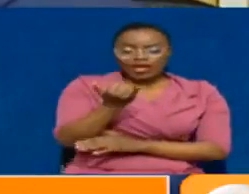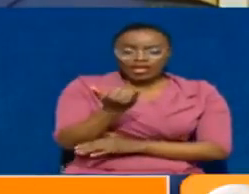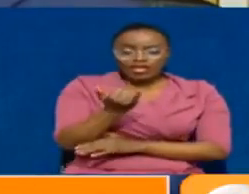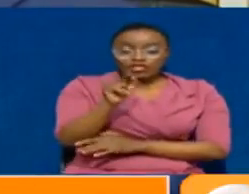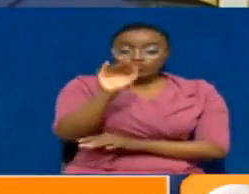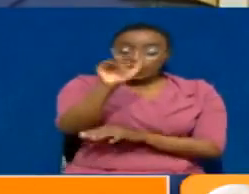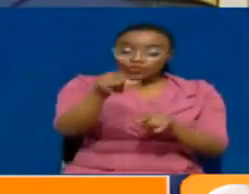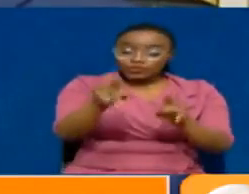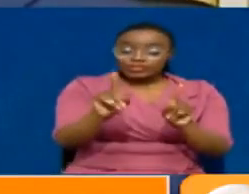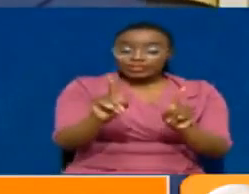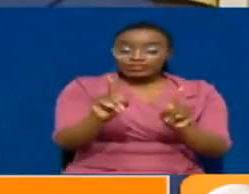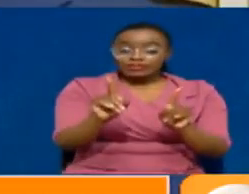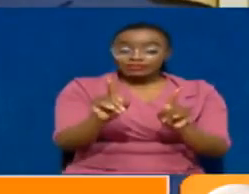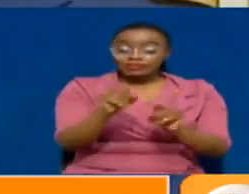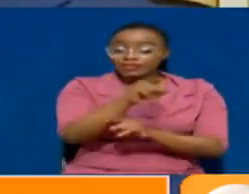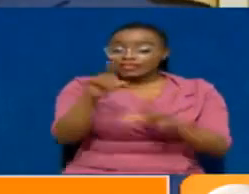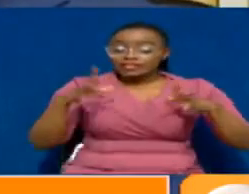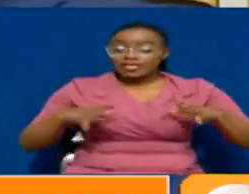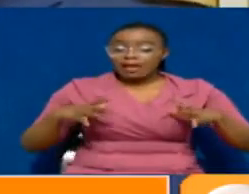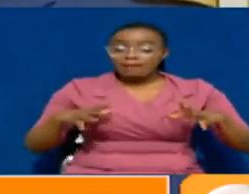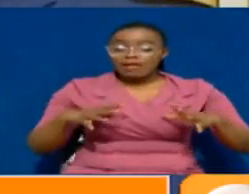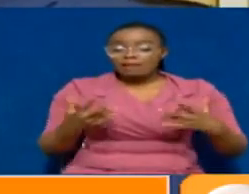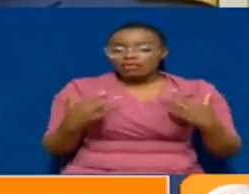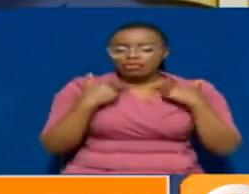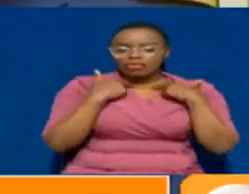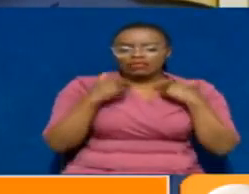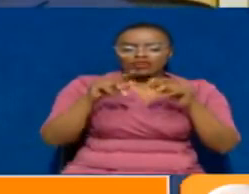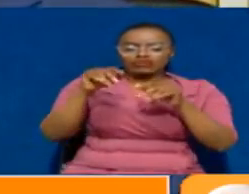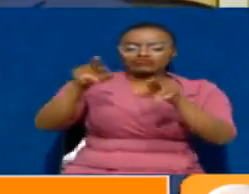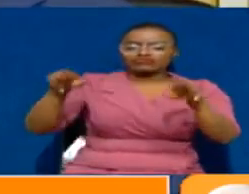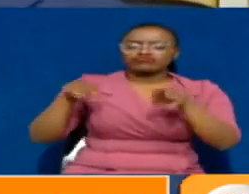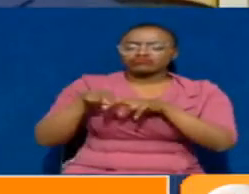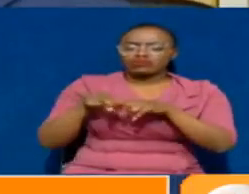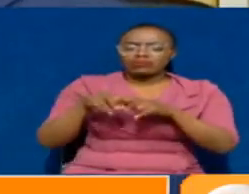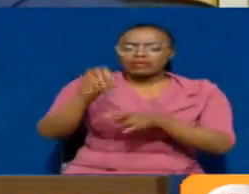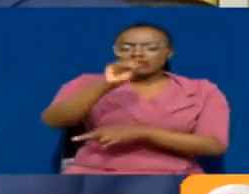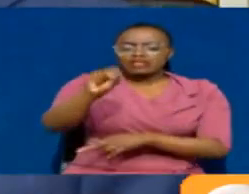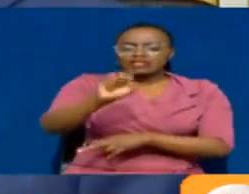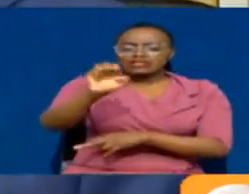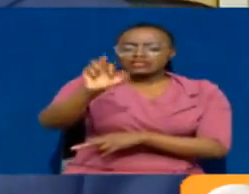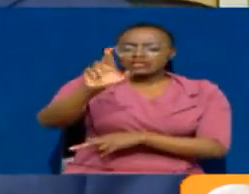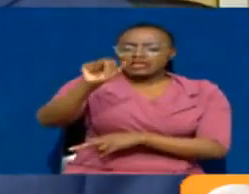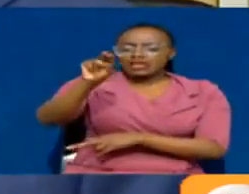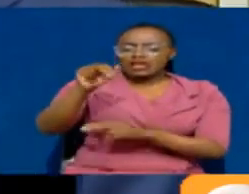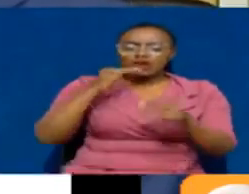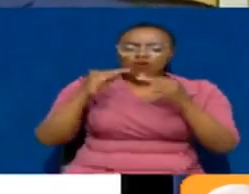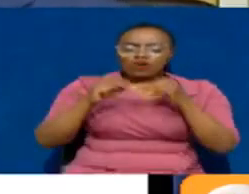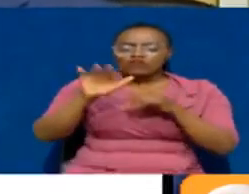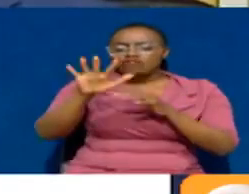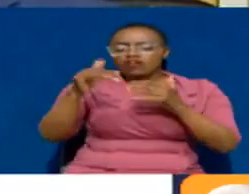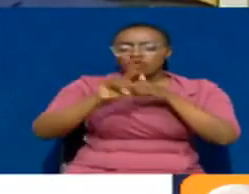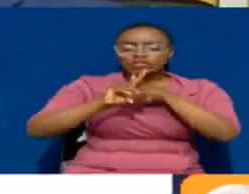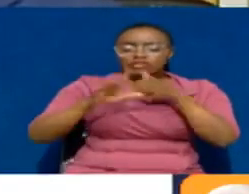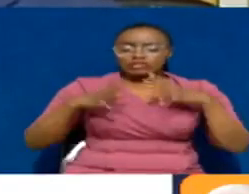Because you ask yourself, those people have locked themselves in a room in the Serena. Maybe they are